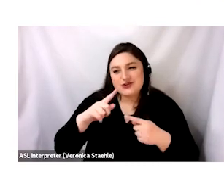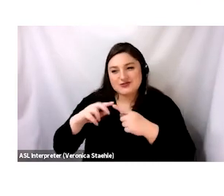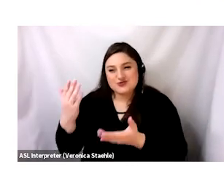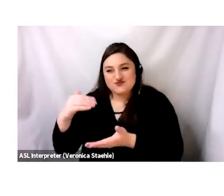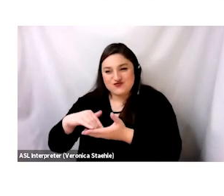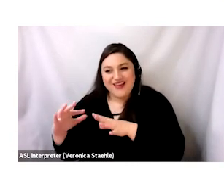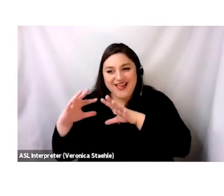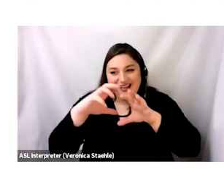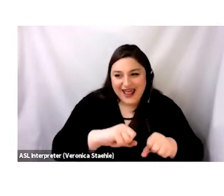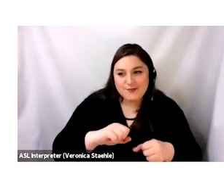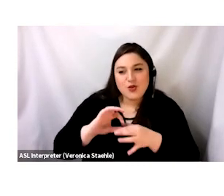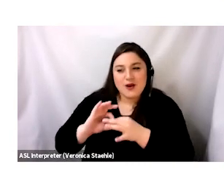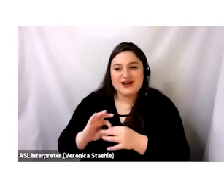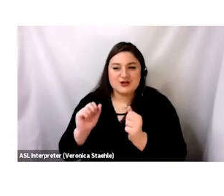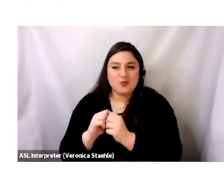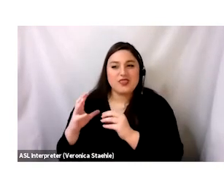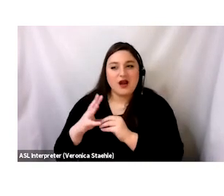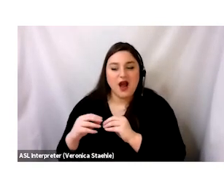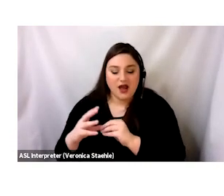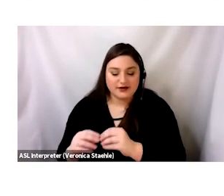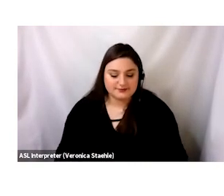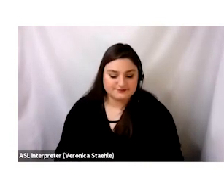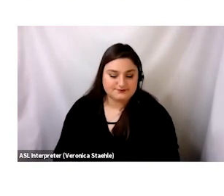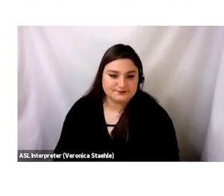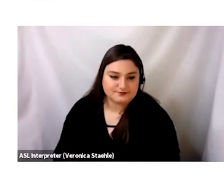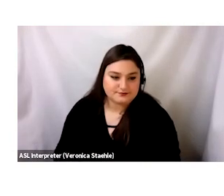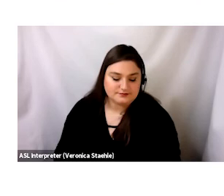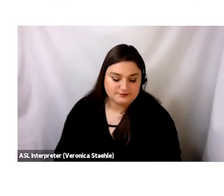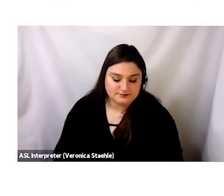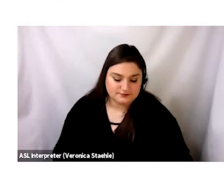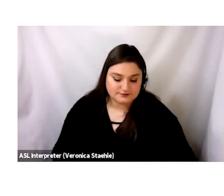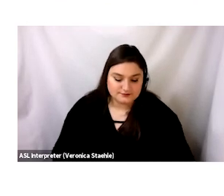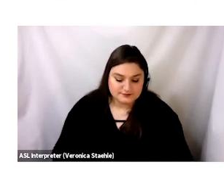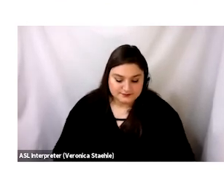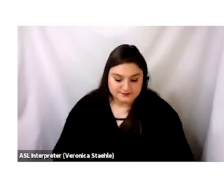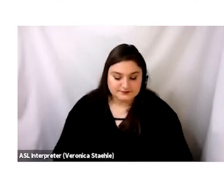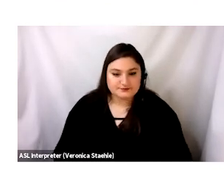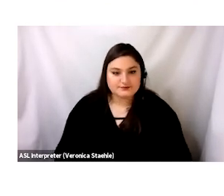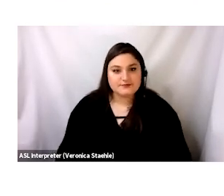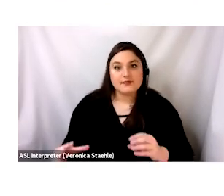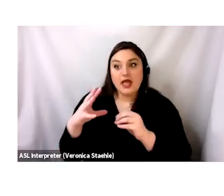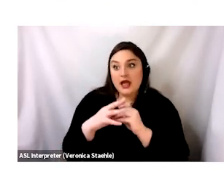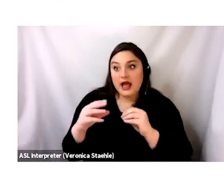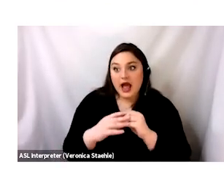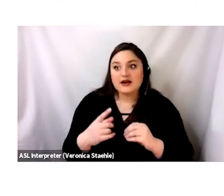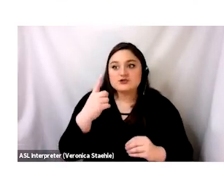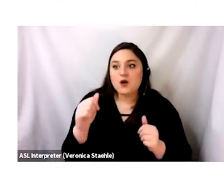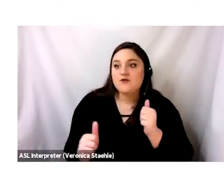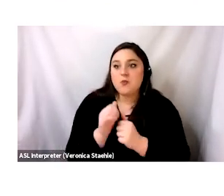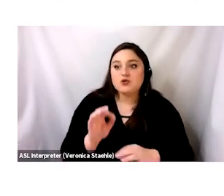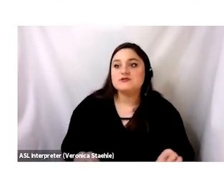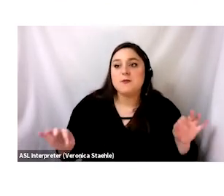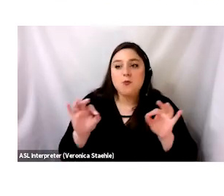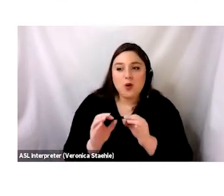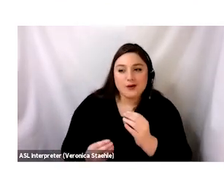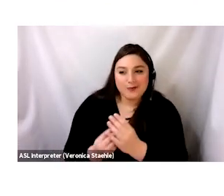cotton. So cotton is one of the most important plants and fibers in human history. The